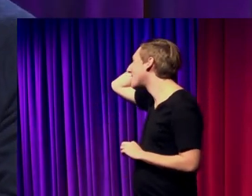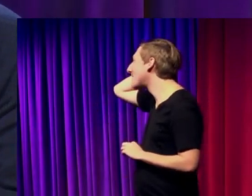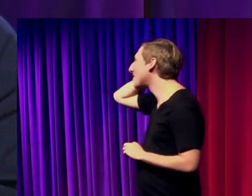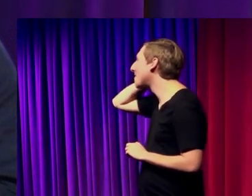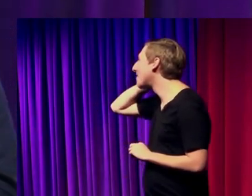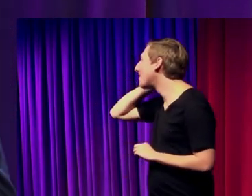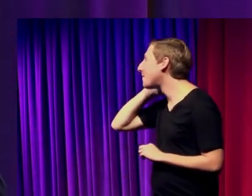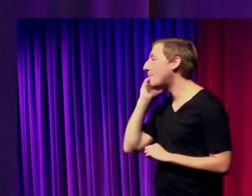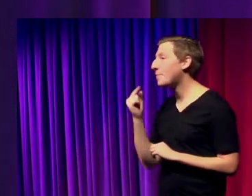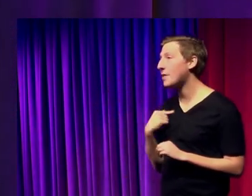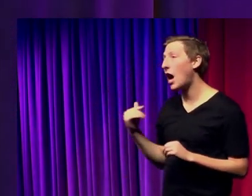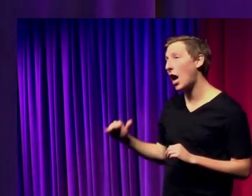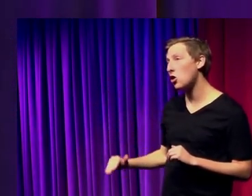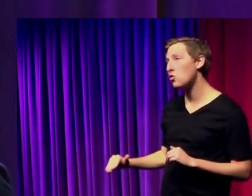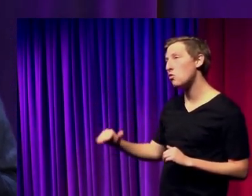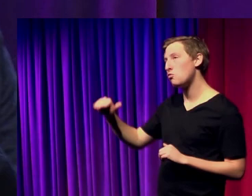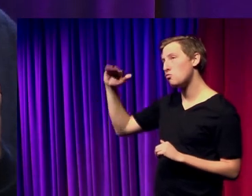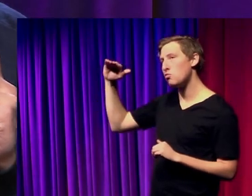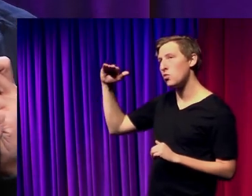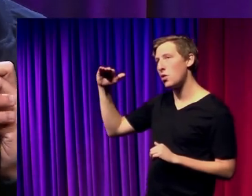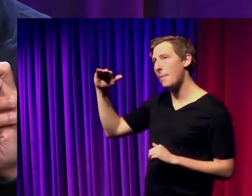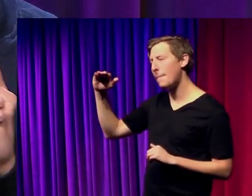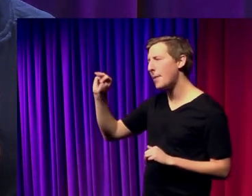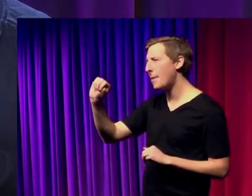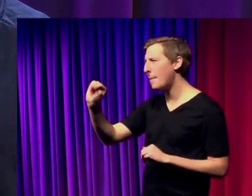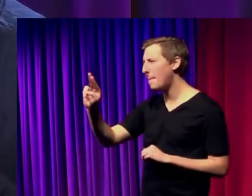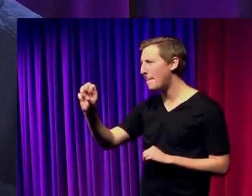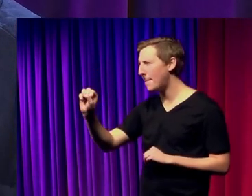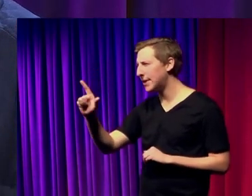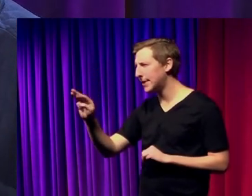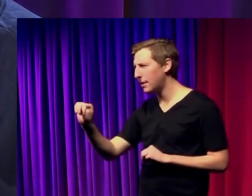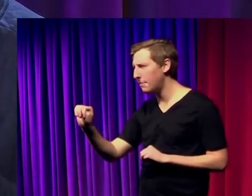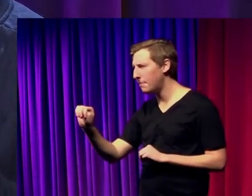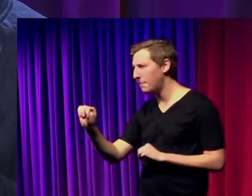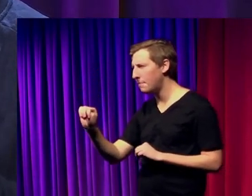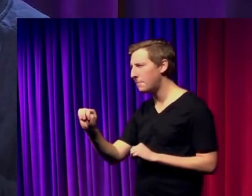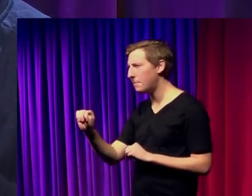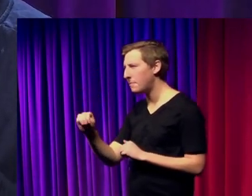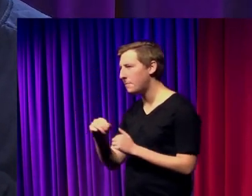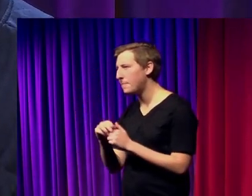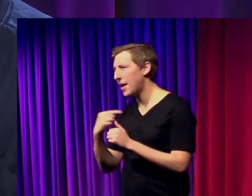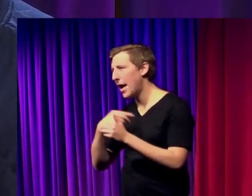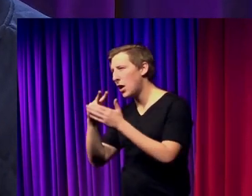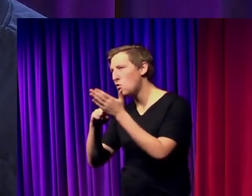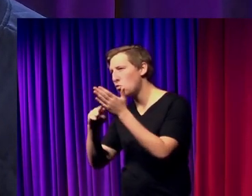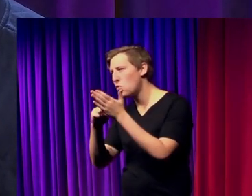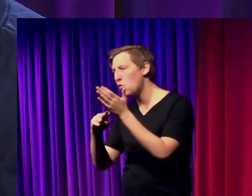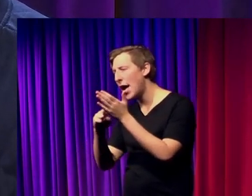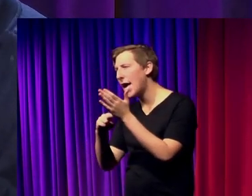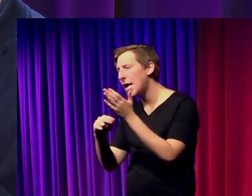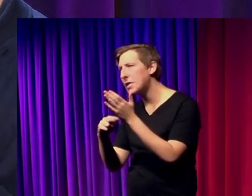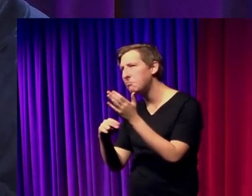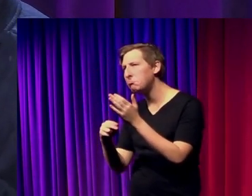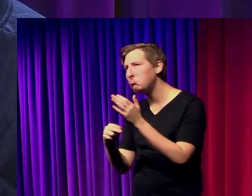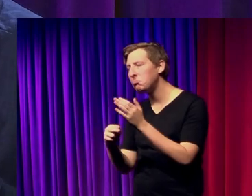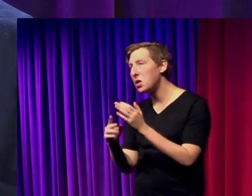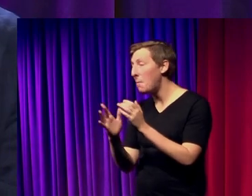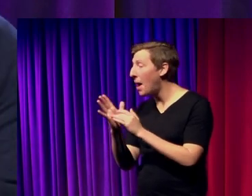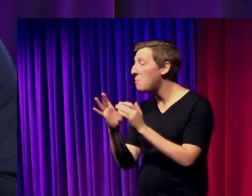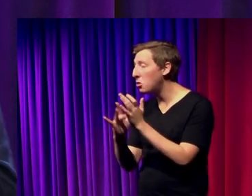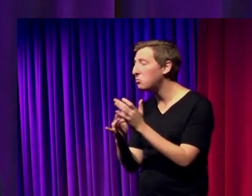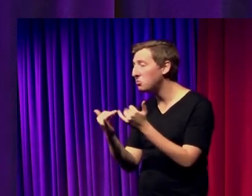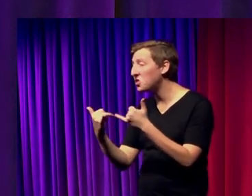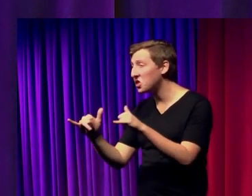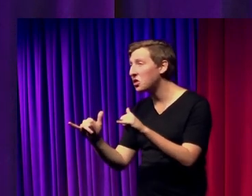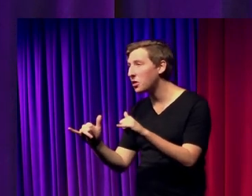No, I didn't grow up Muslim, though. I grew up in a Muslim family, but growing up, I used to read the Bible a lot, because you better know what your